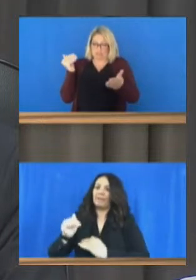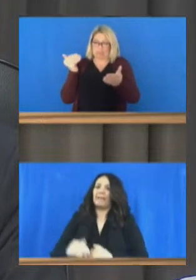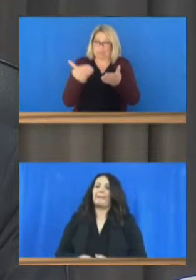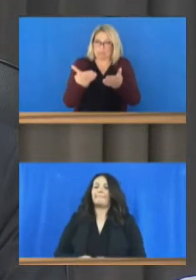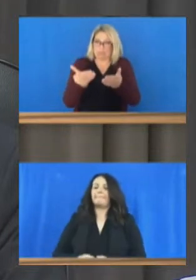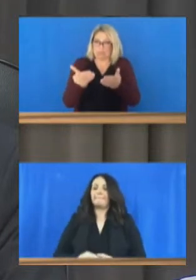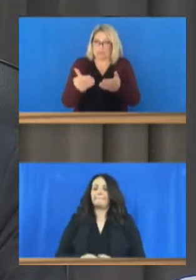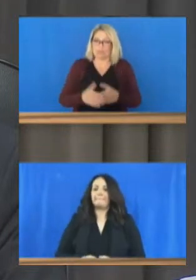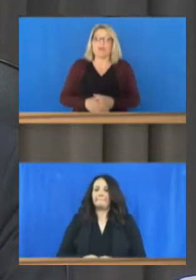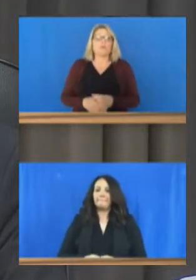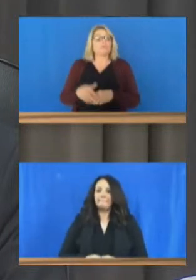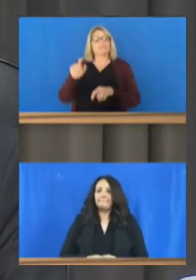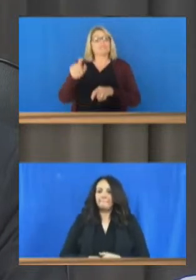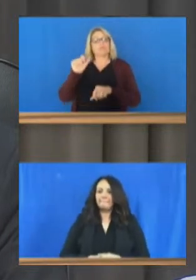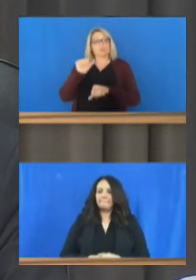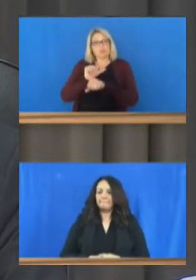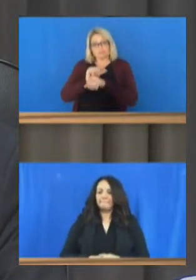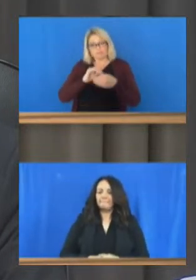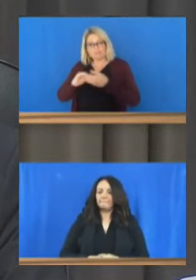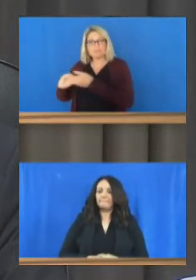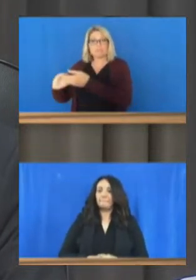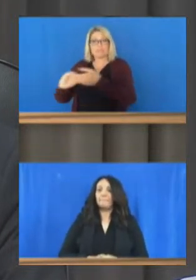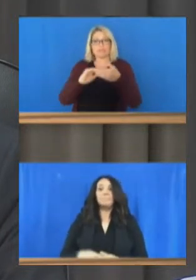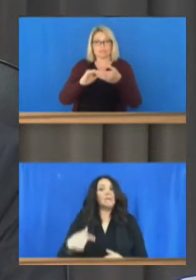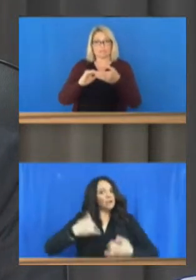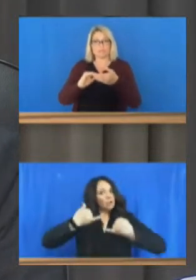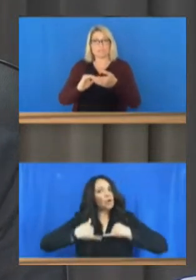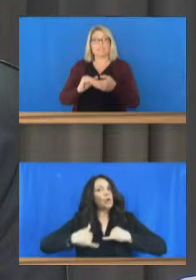cette étape importante de leur vie.